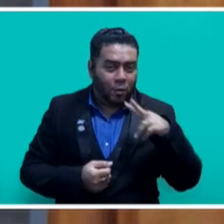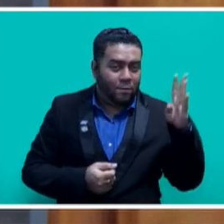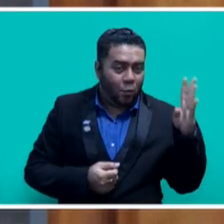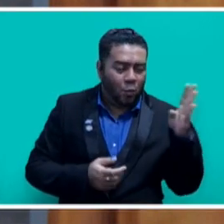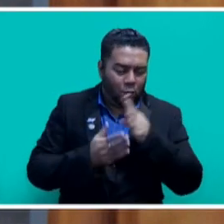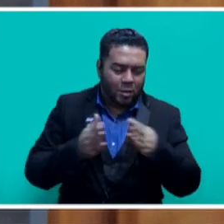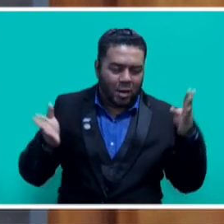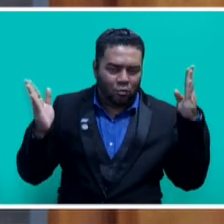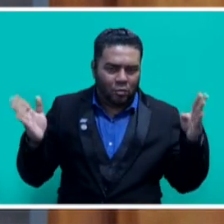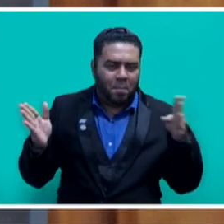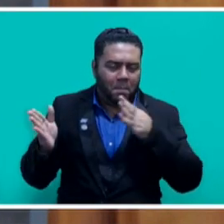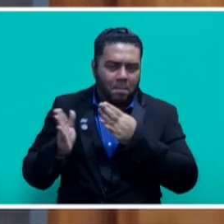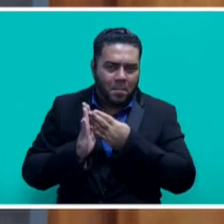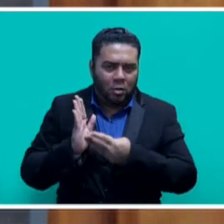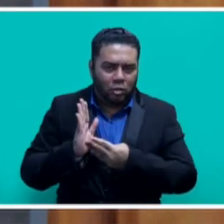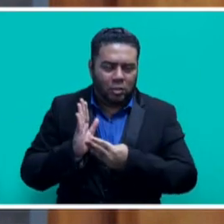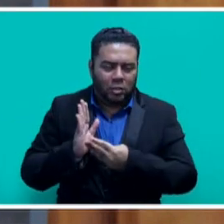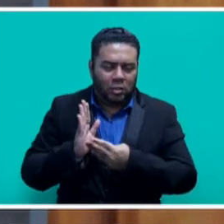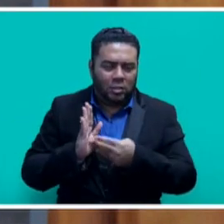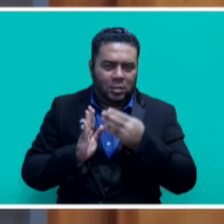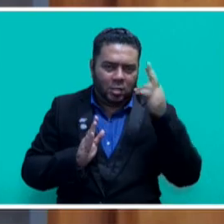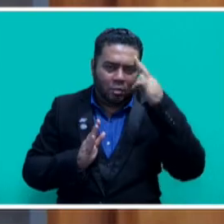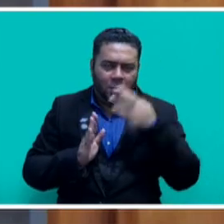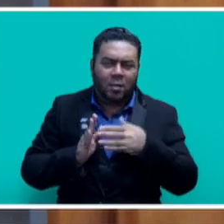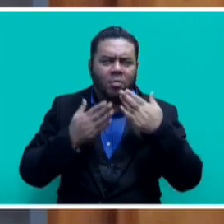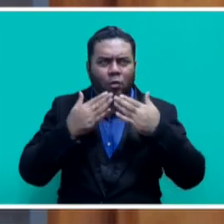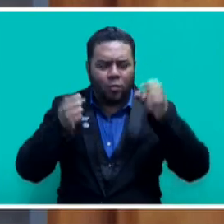2023-2024 national budget. Thank you very much. May God